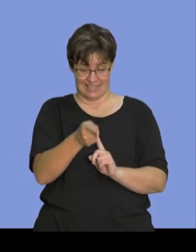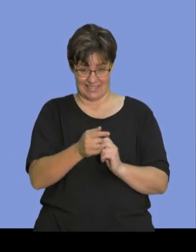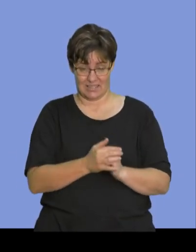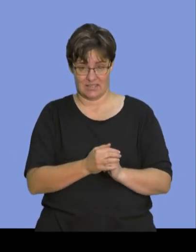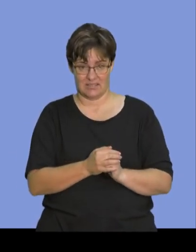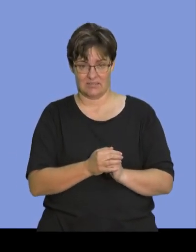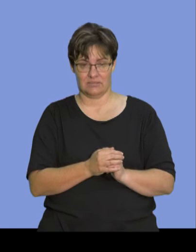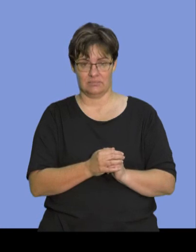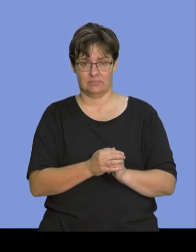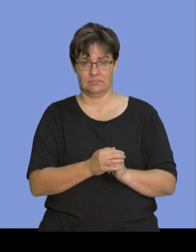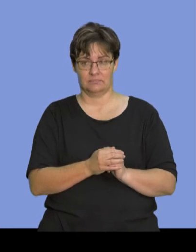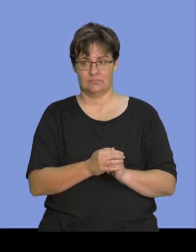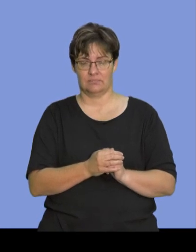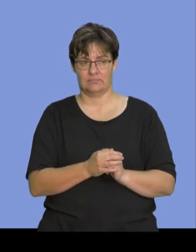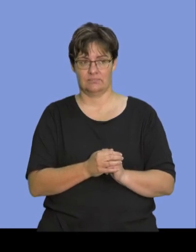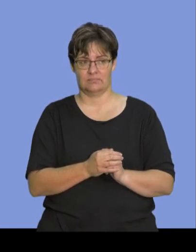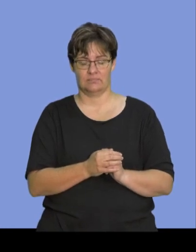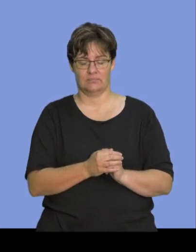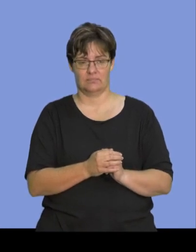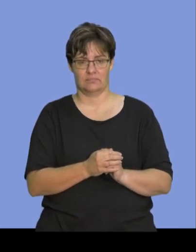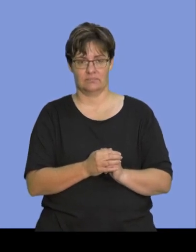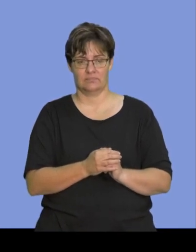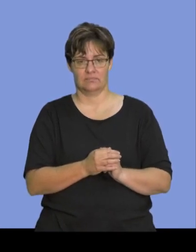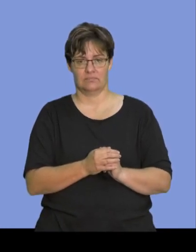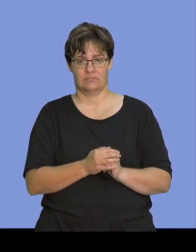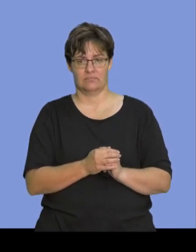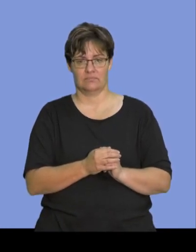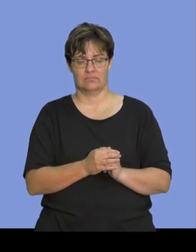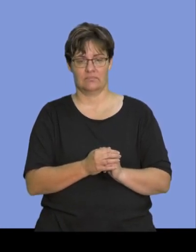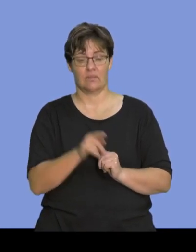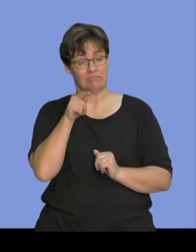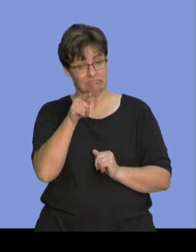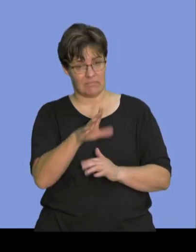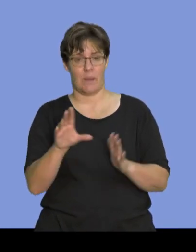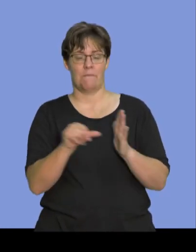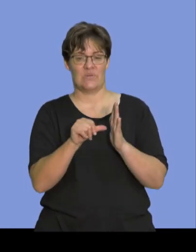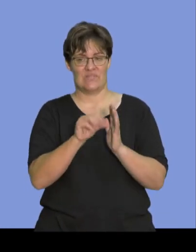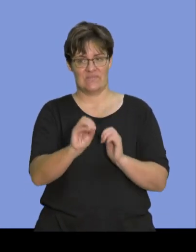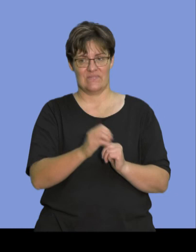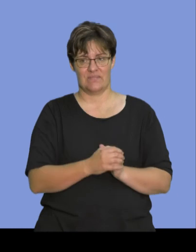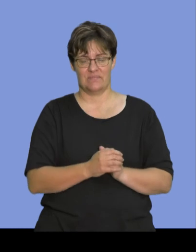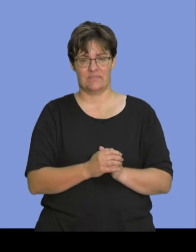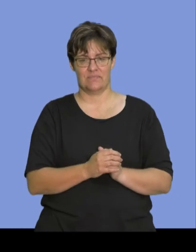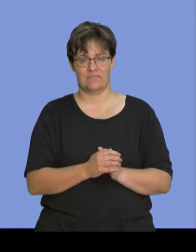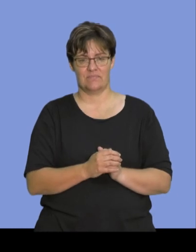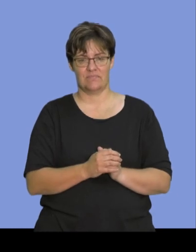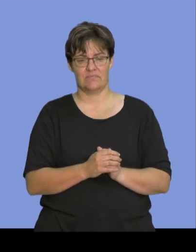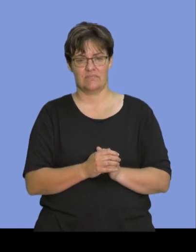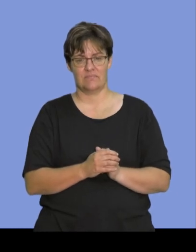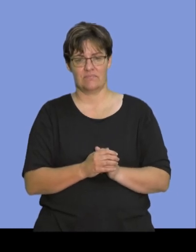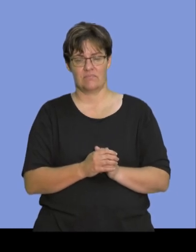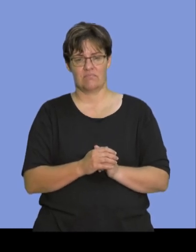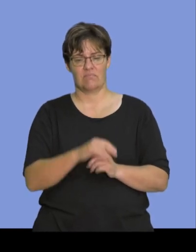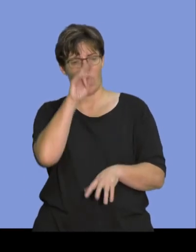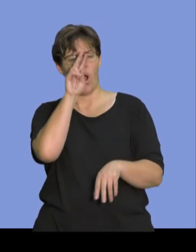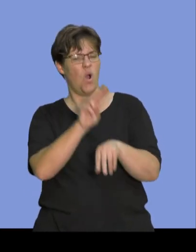okay? Okay, so this is the field line density. That's very, very important, okay?